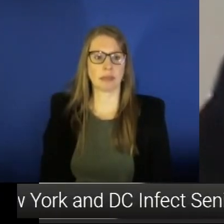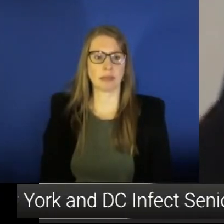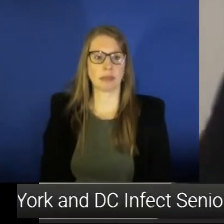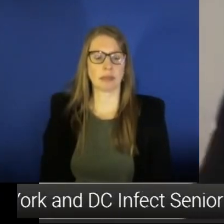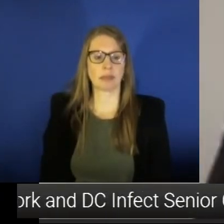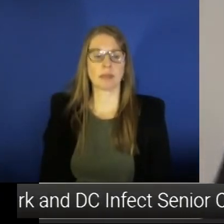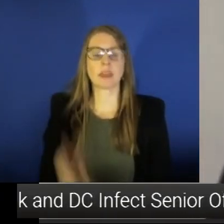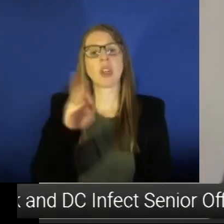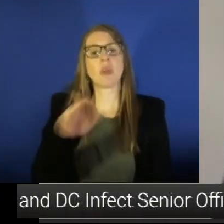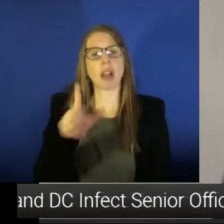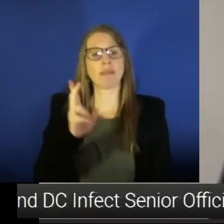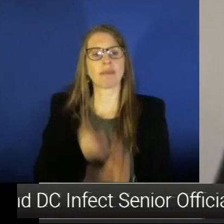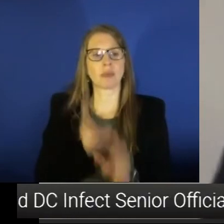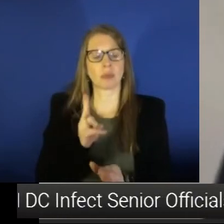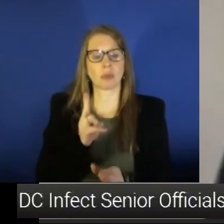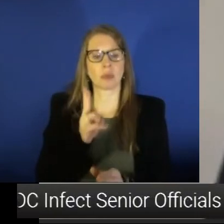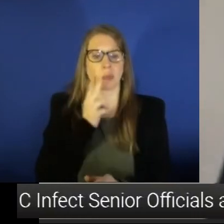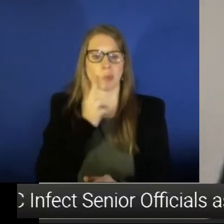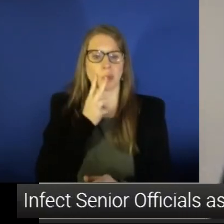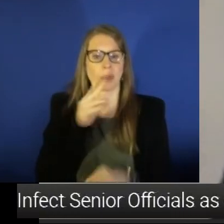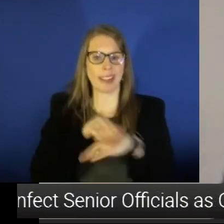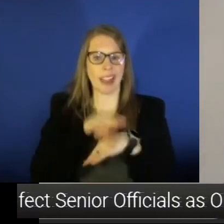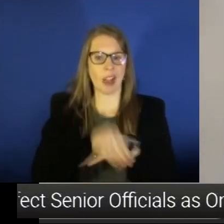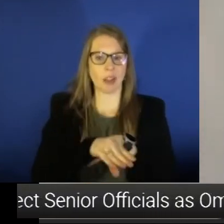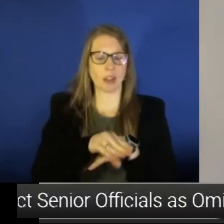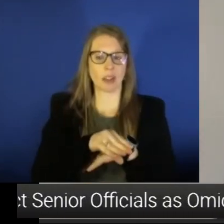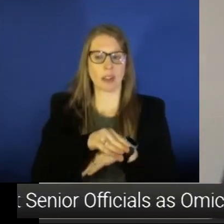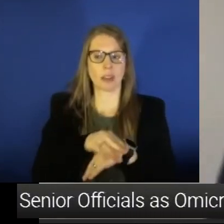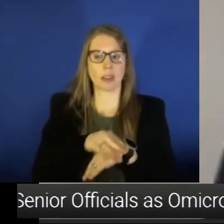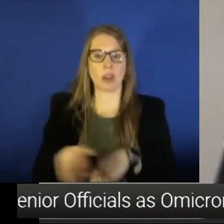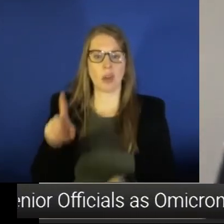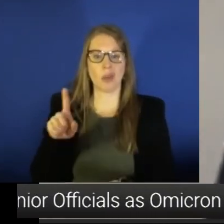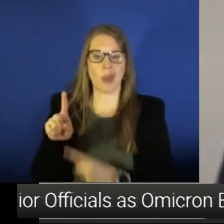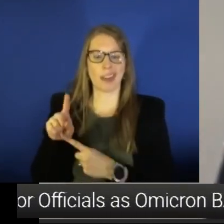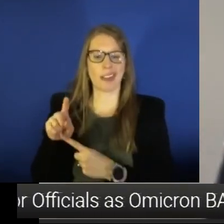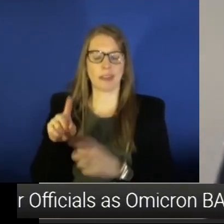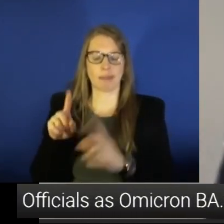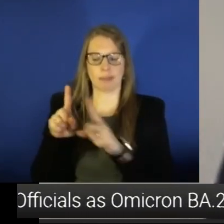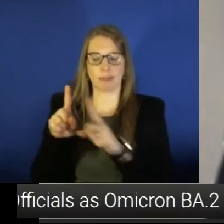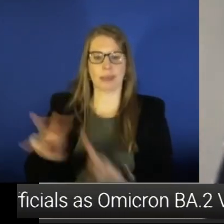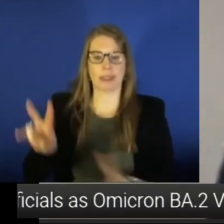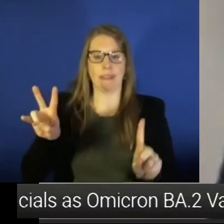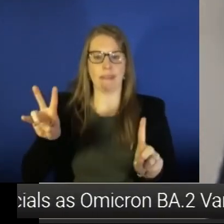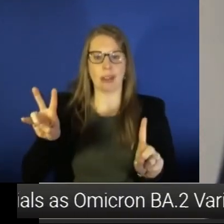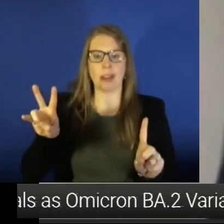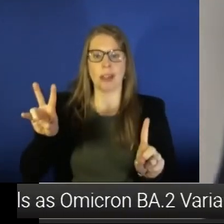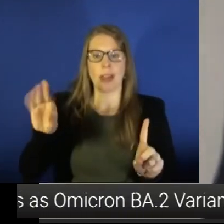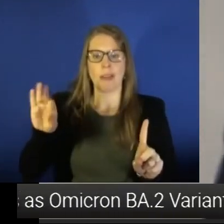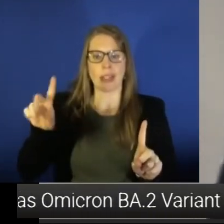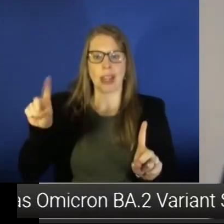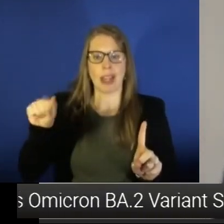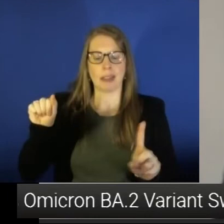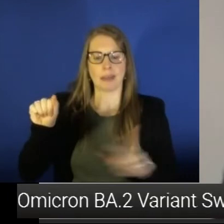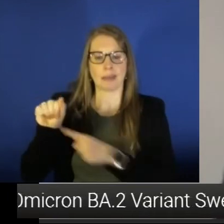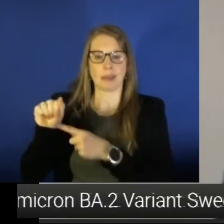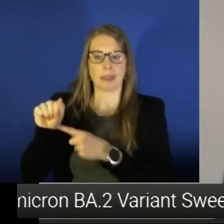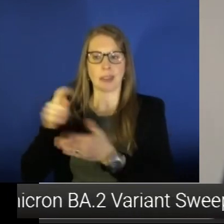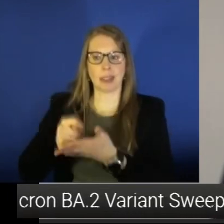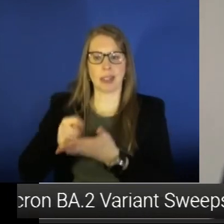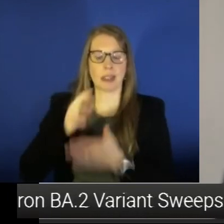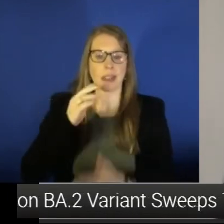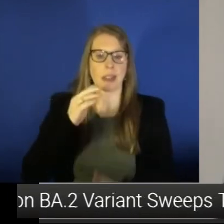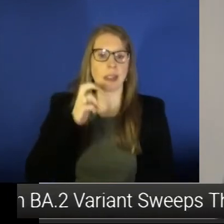so quit smoking counseling in combination with one of the 7 FDA-approved smoking cessation pharmacotherapies, which would be nicotine gum,